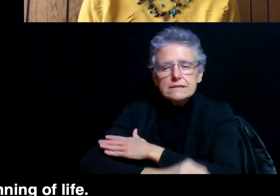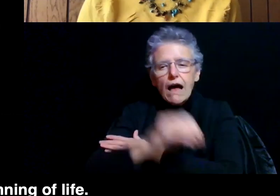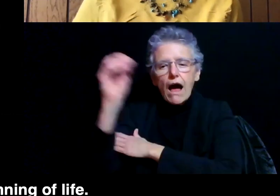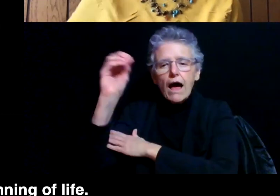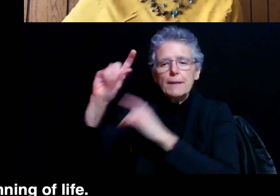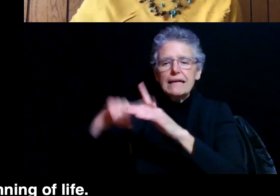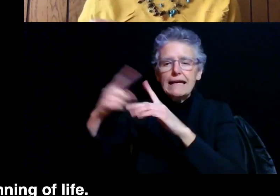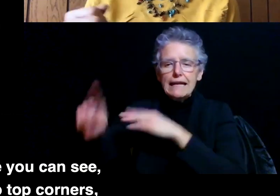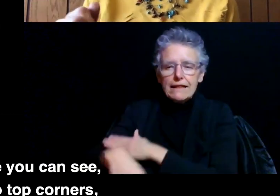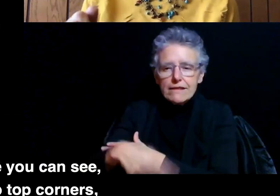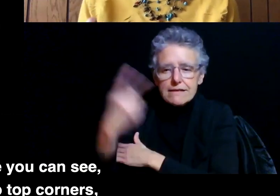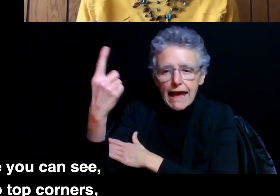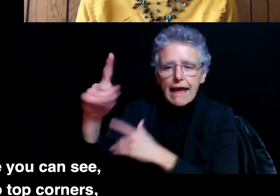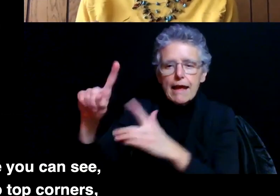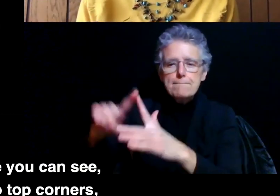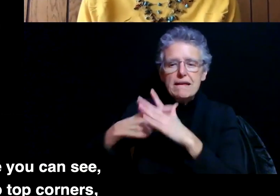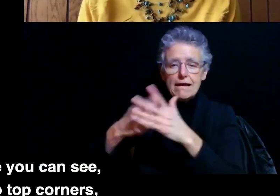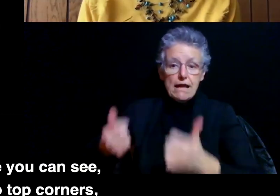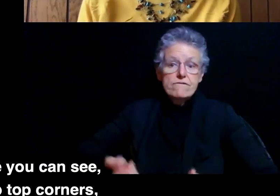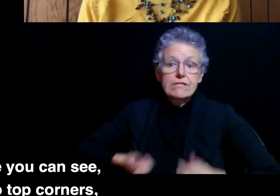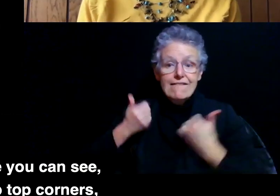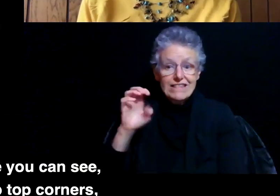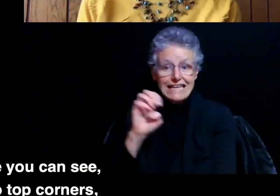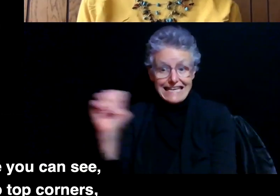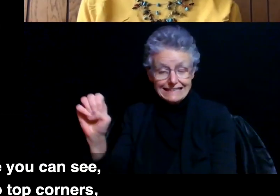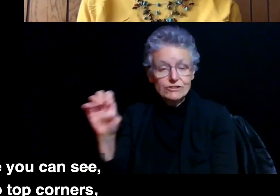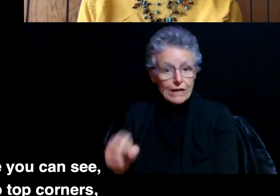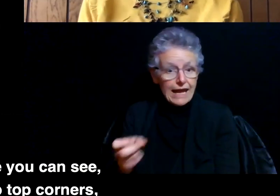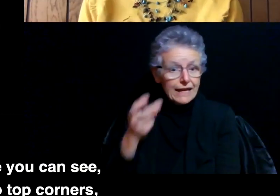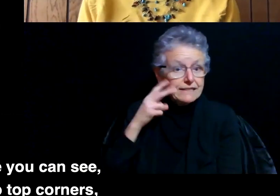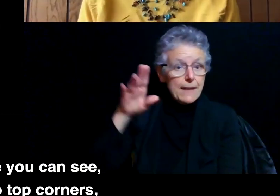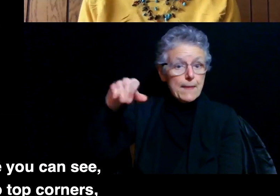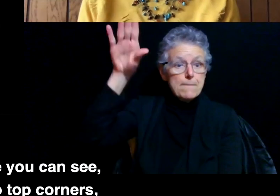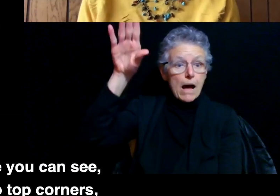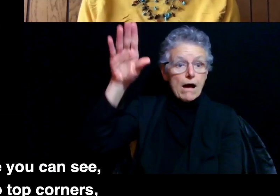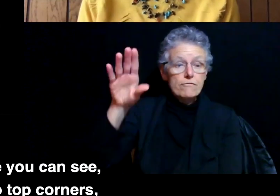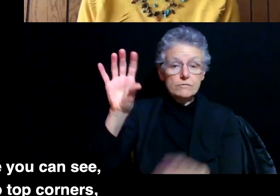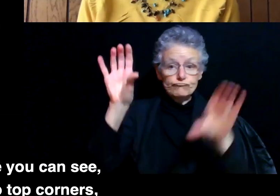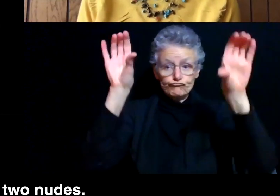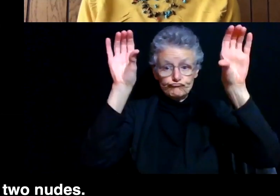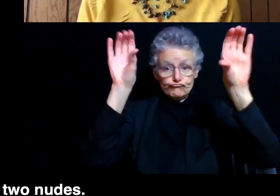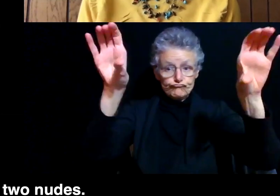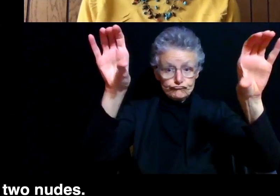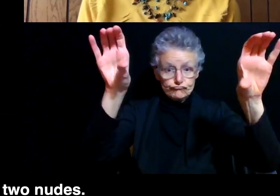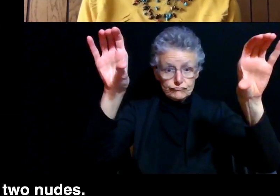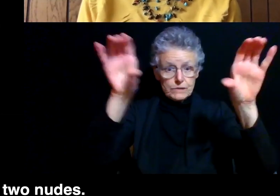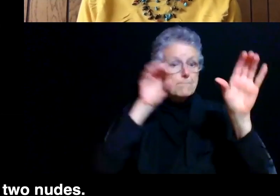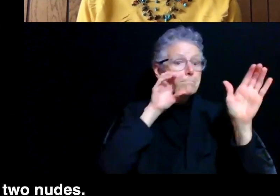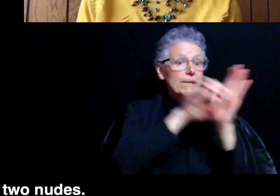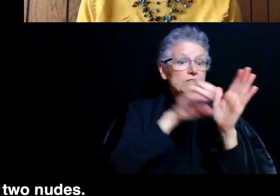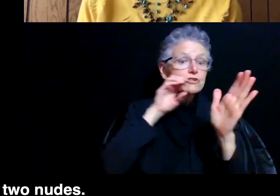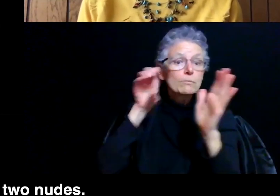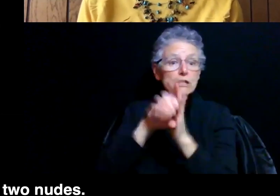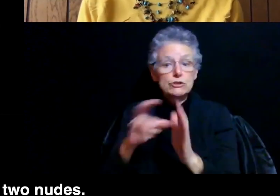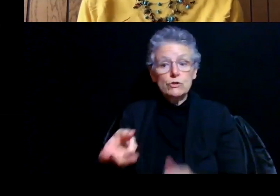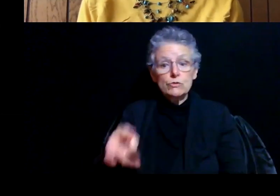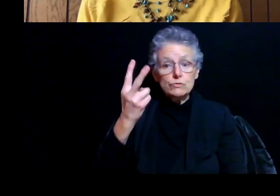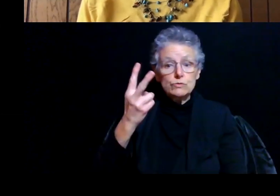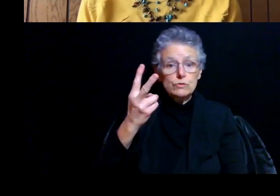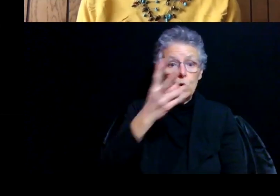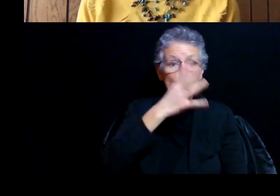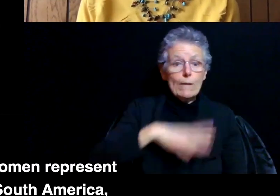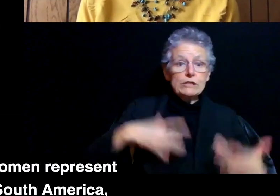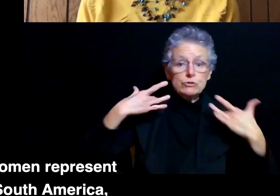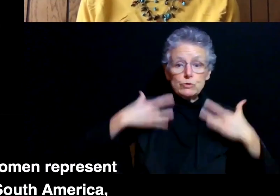the beginning of life. And above, you can see on the two top corners, we have two nudes,